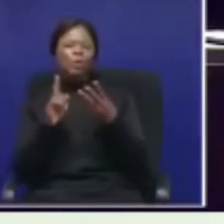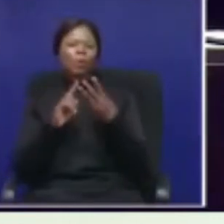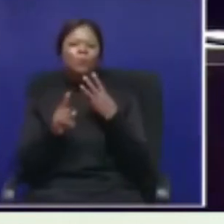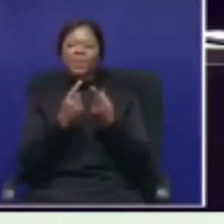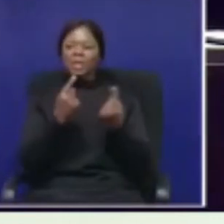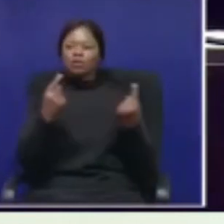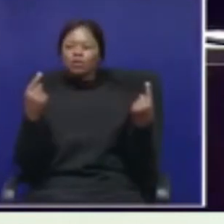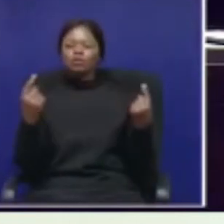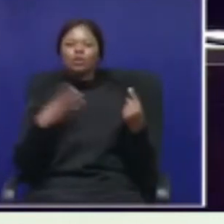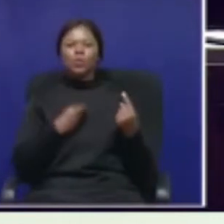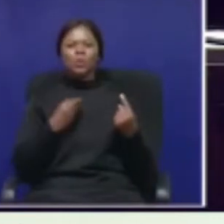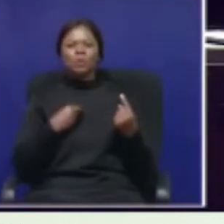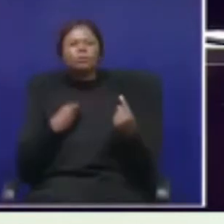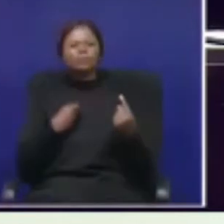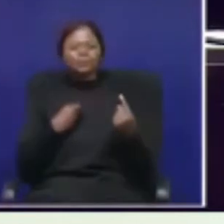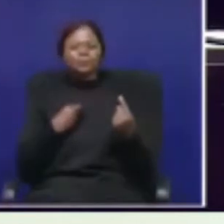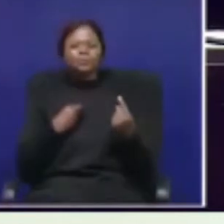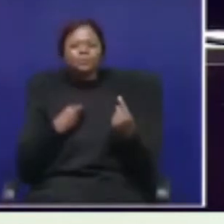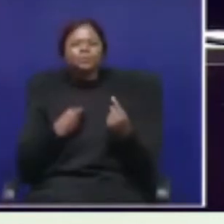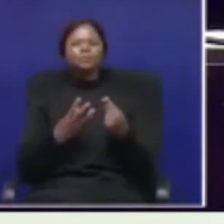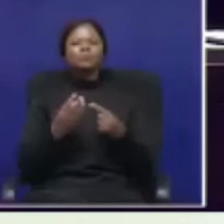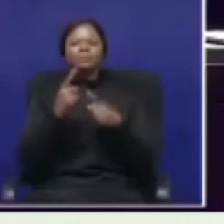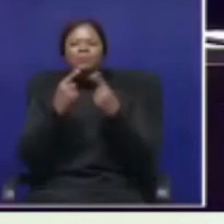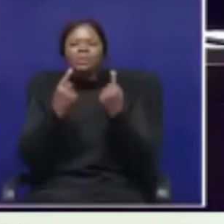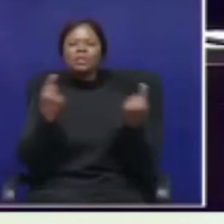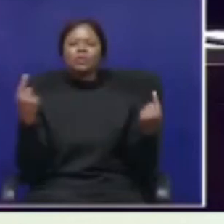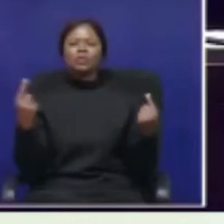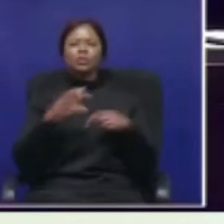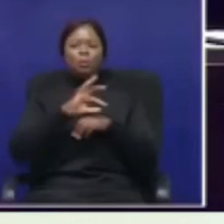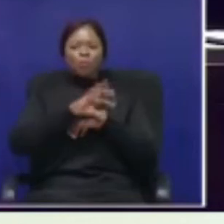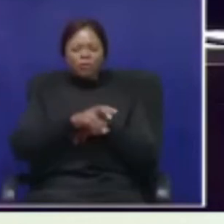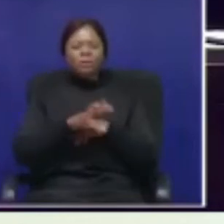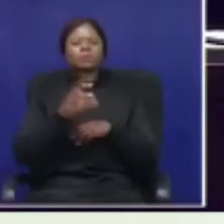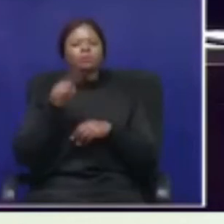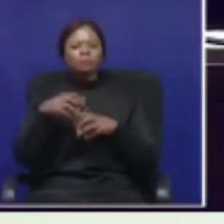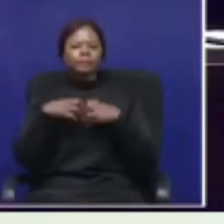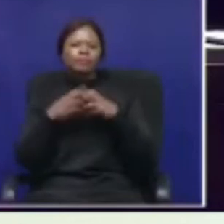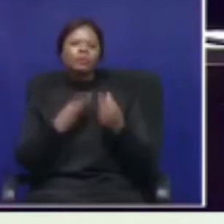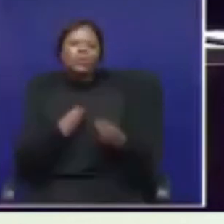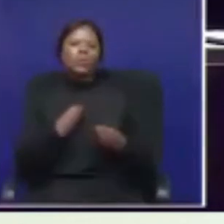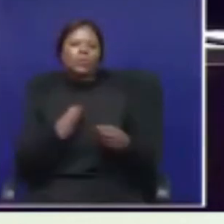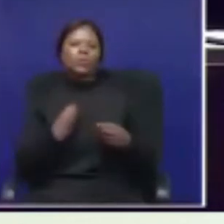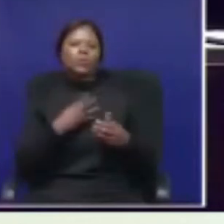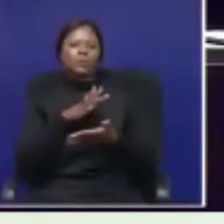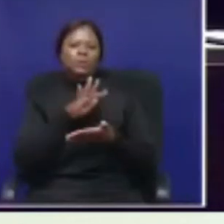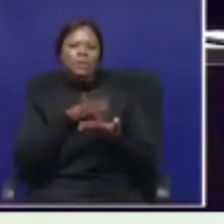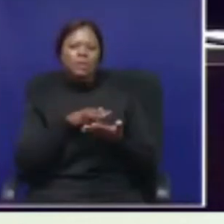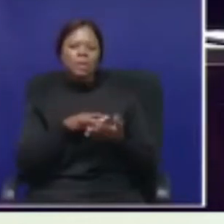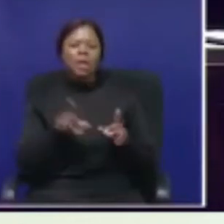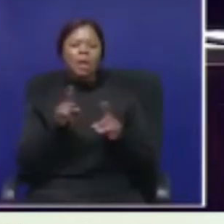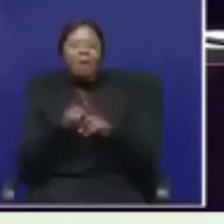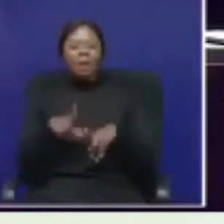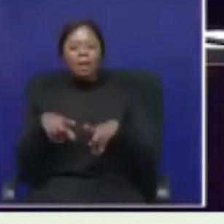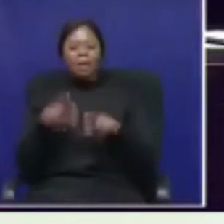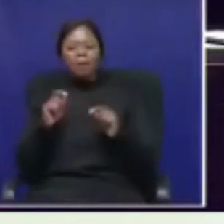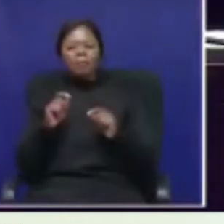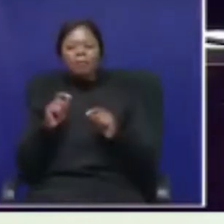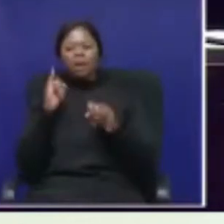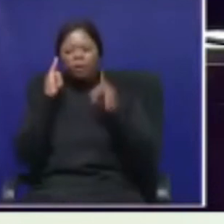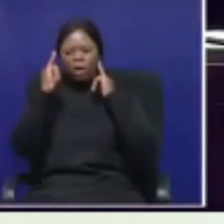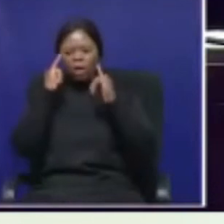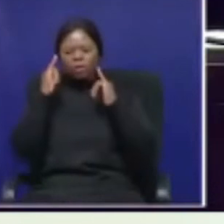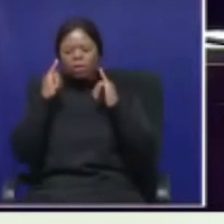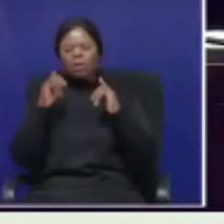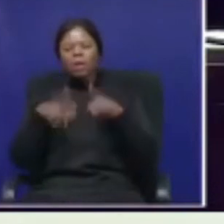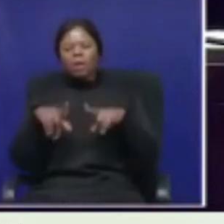province, modeled on what the Western Cape has successfully managed to initiate, like the Cape Innovation and Technology